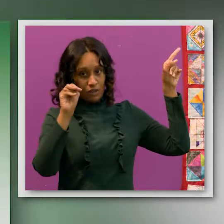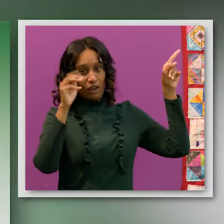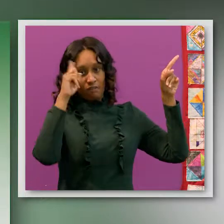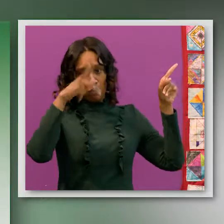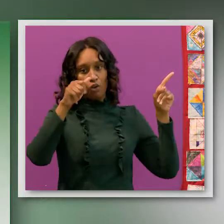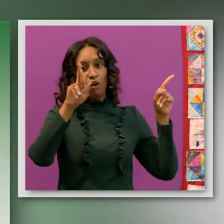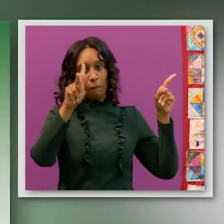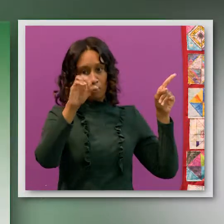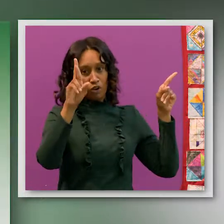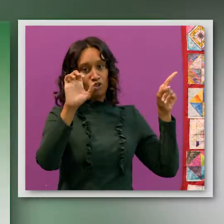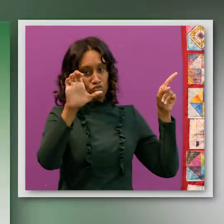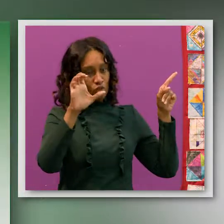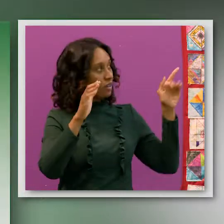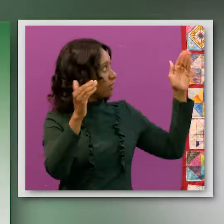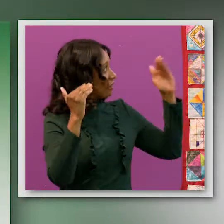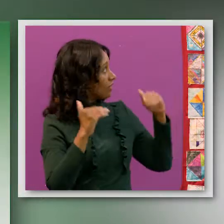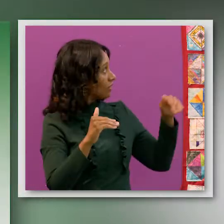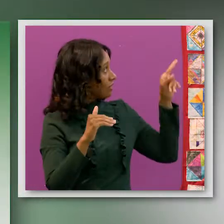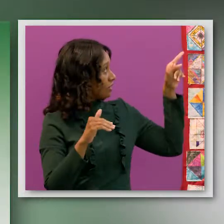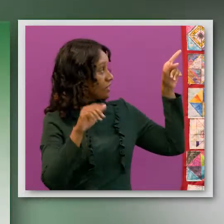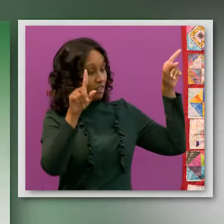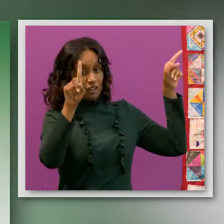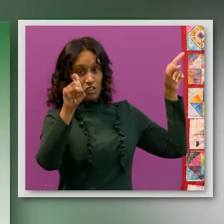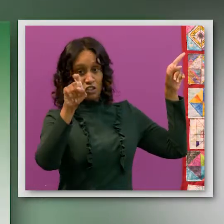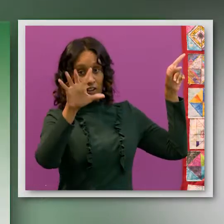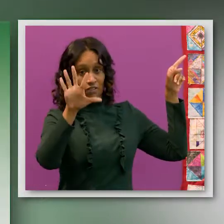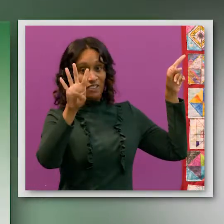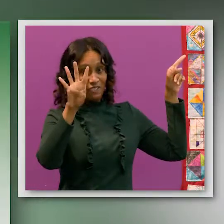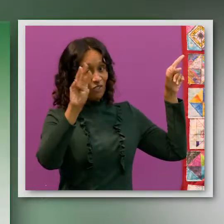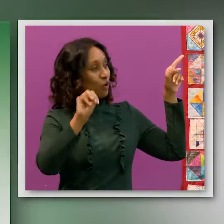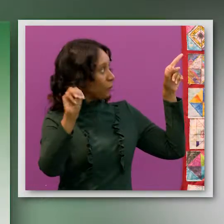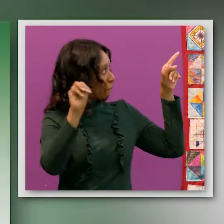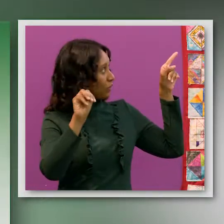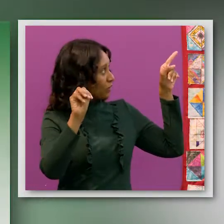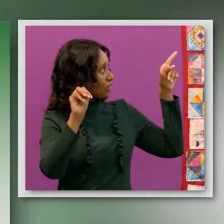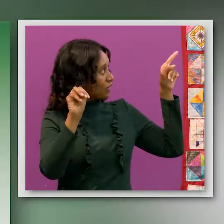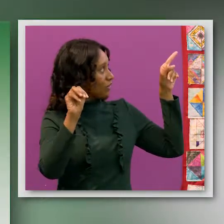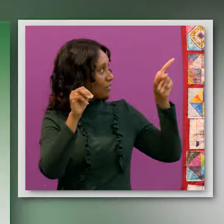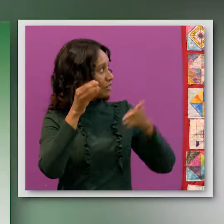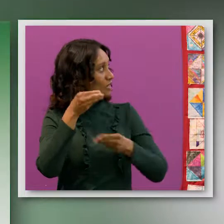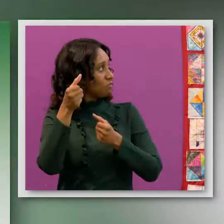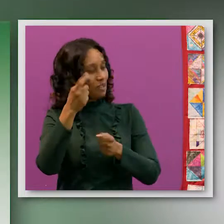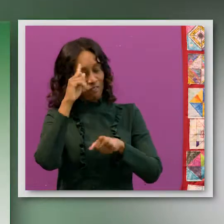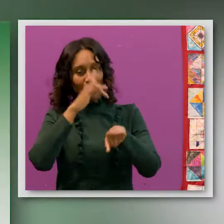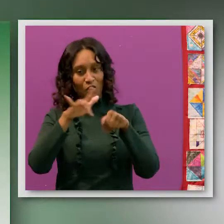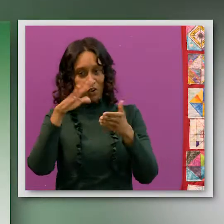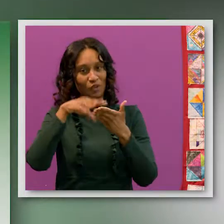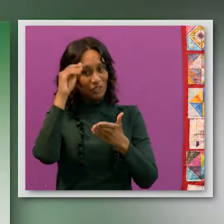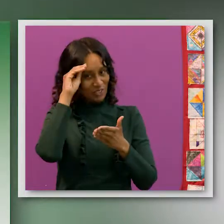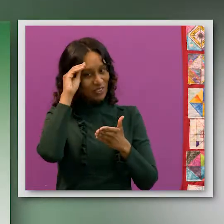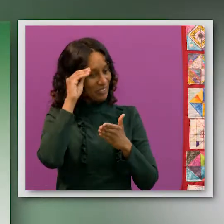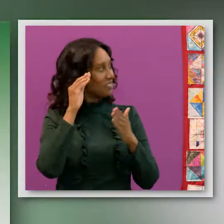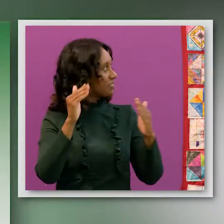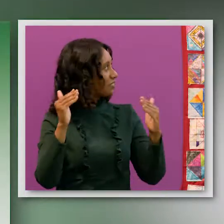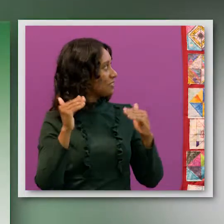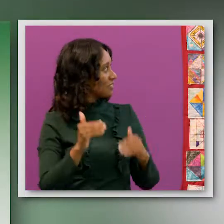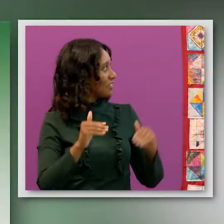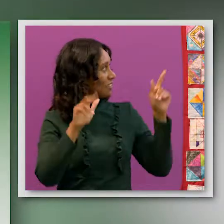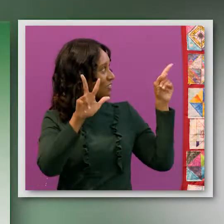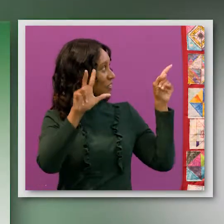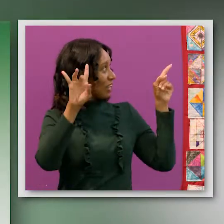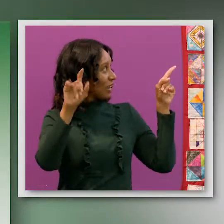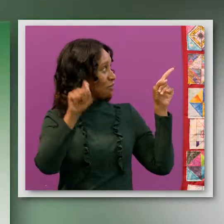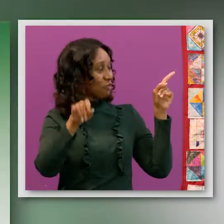about $154 million for early learning, and about $38.4 in library services, materials, and